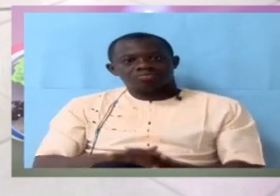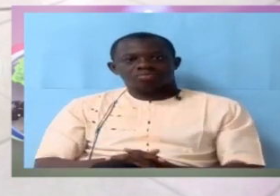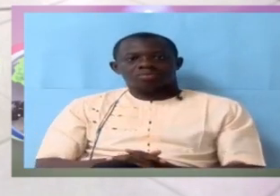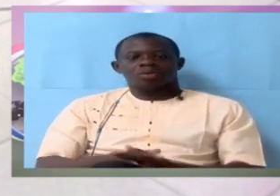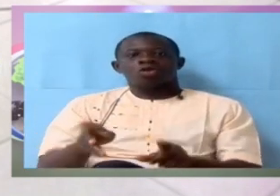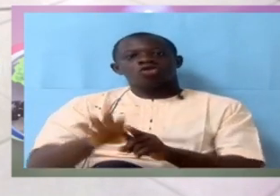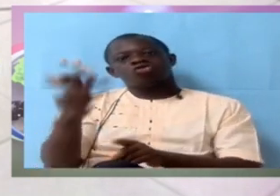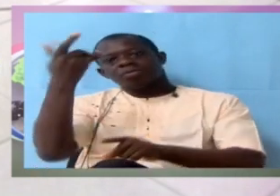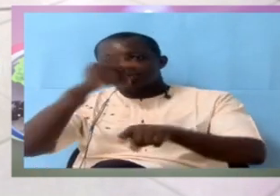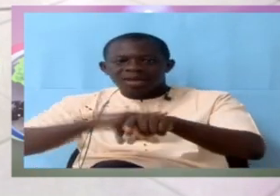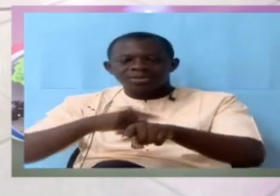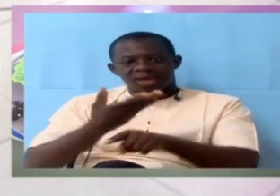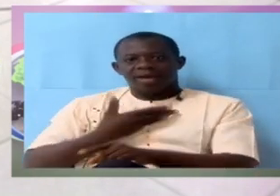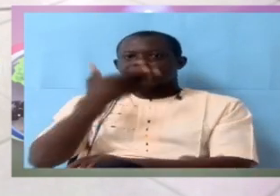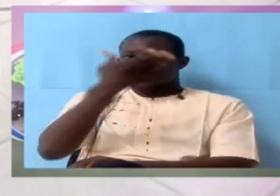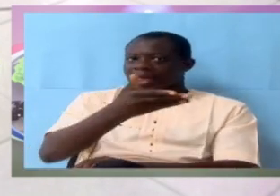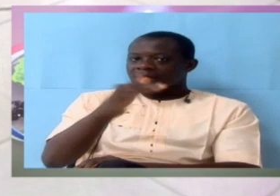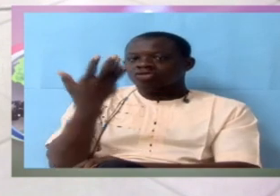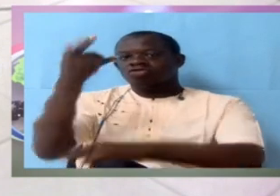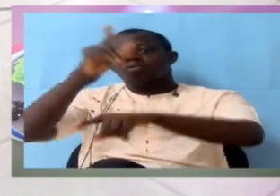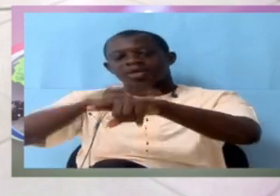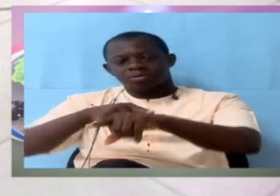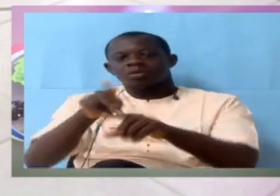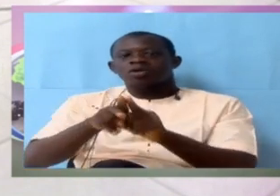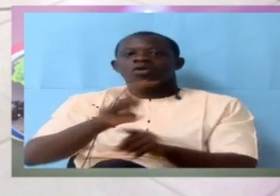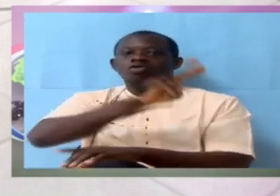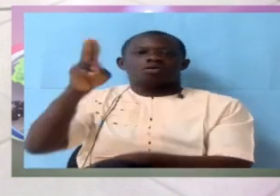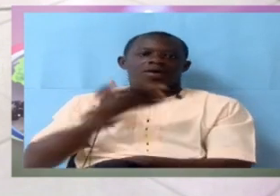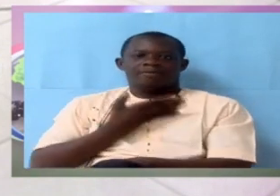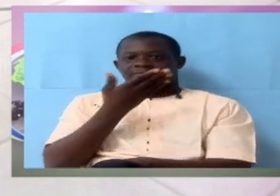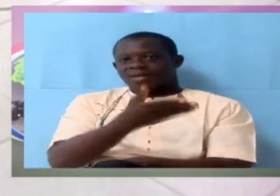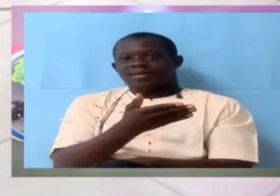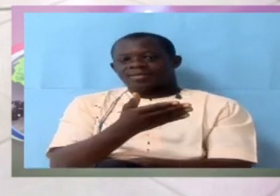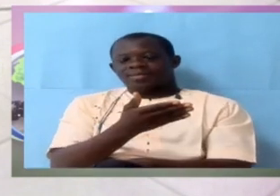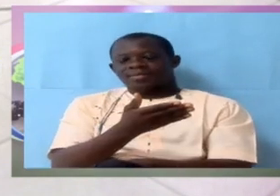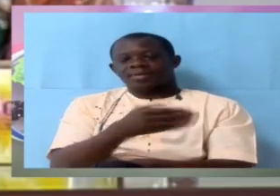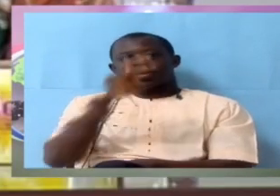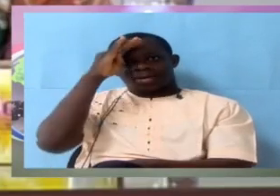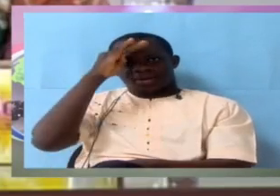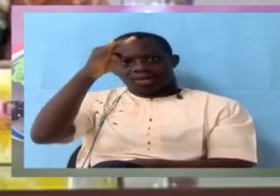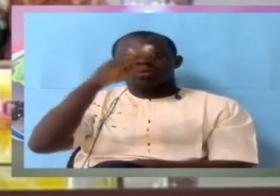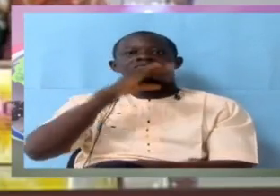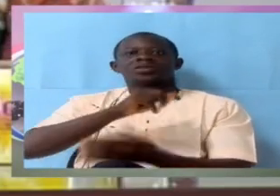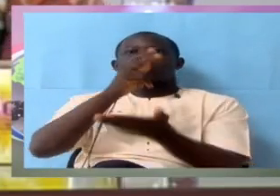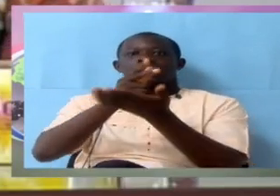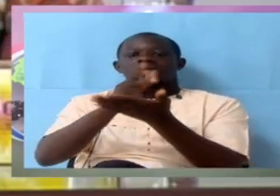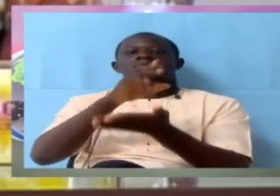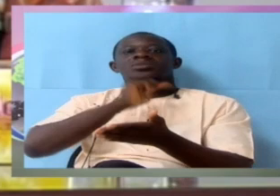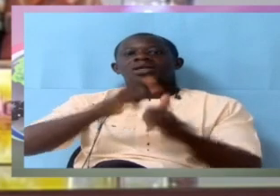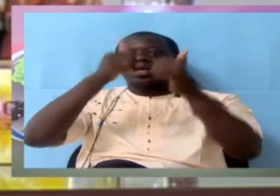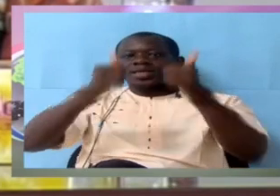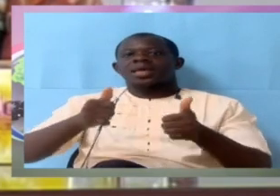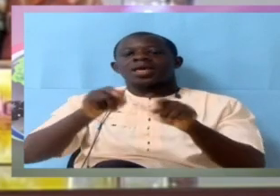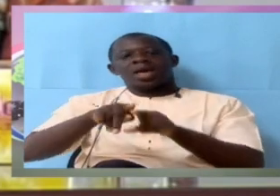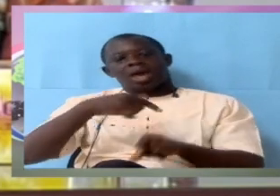Sometimes he will be there, sometimes he will be absent. Thank you, Mr. Witness. Mr. Chair, at this point, I'd like to